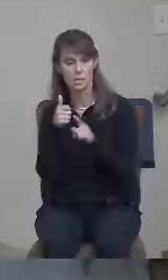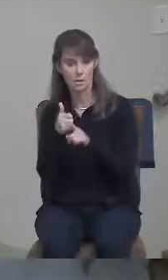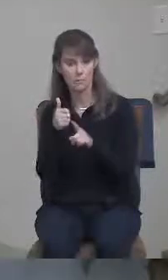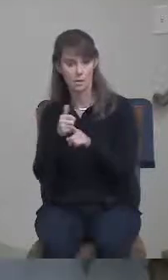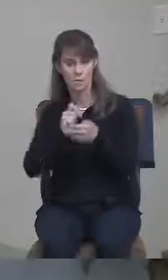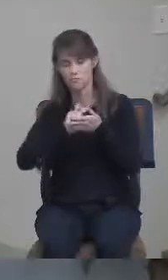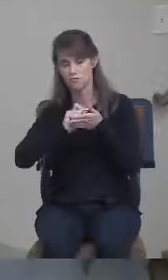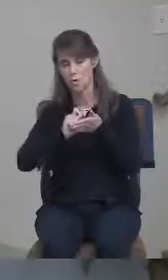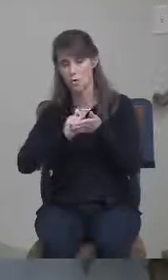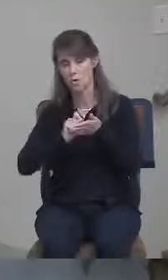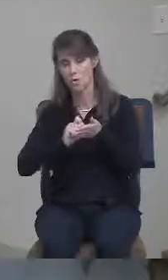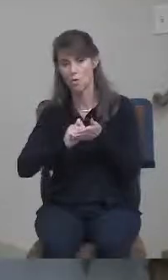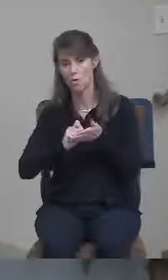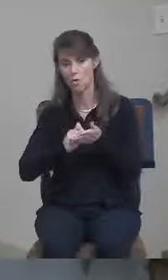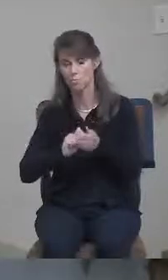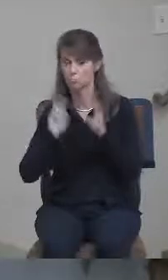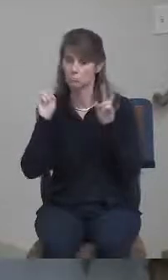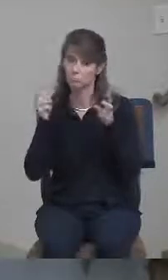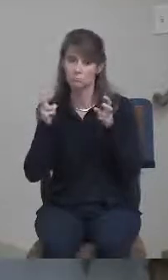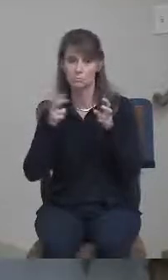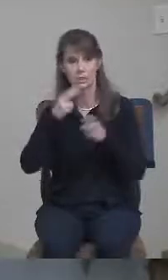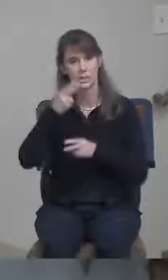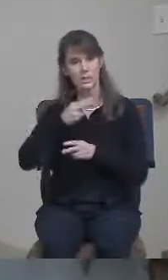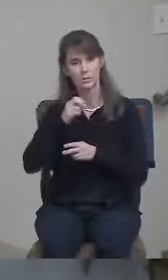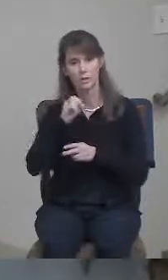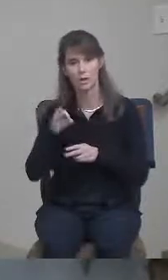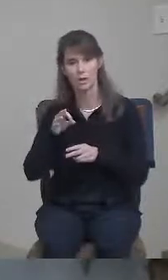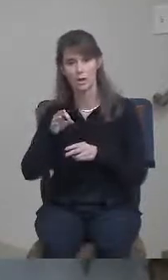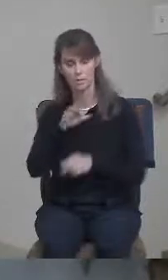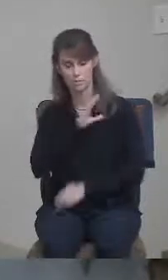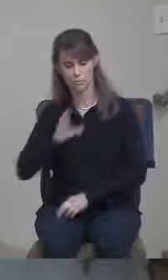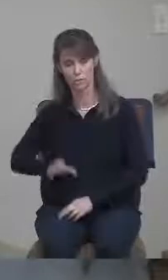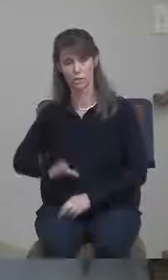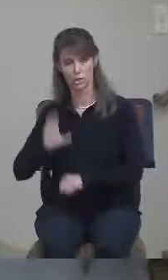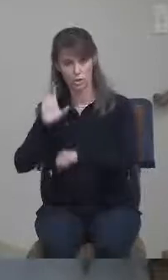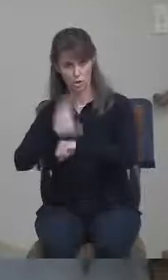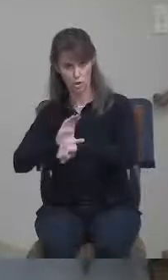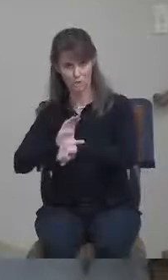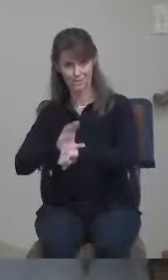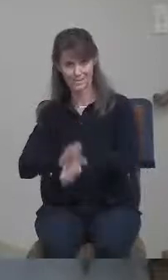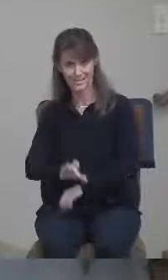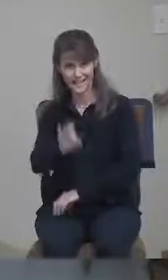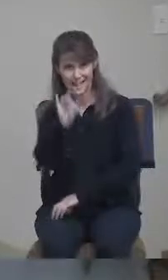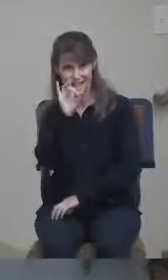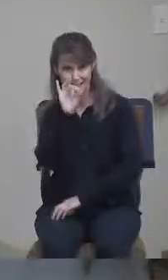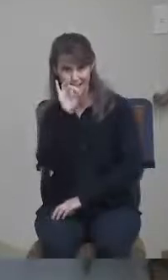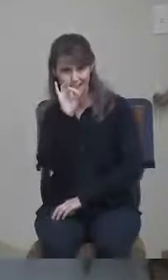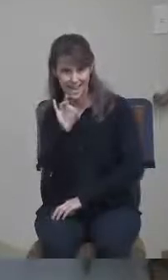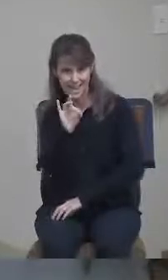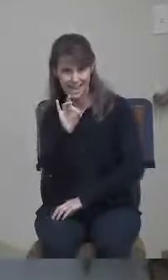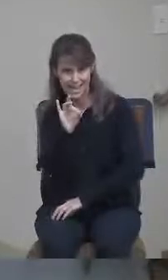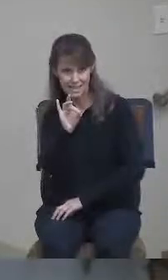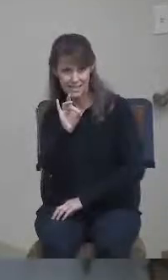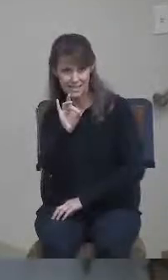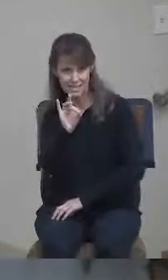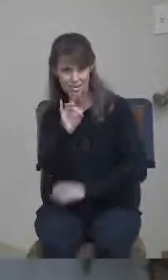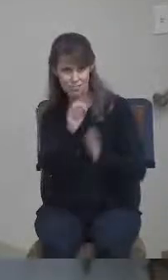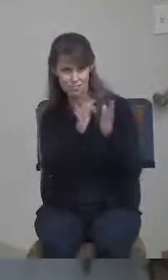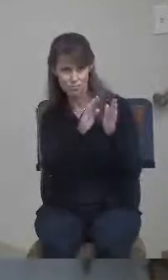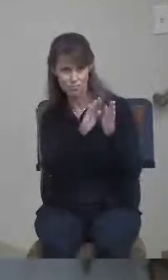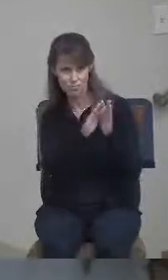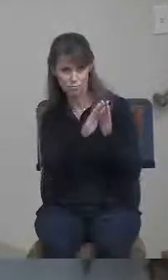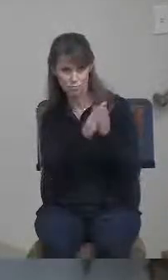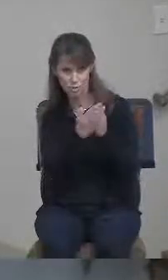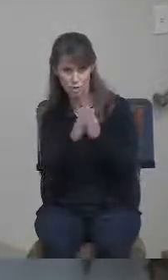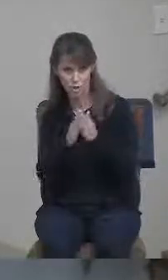church, and it consisted of 8 volumes. It's the most comprehensive history available. And